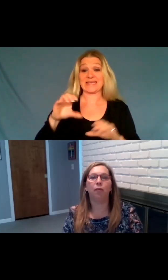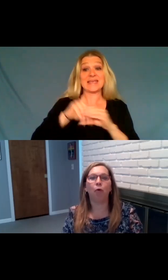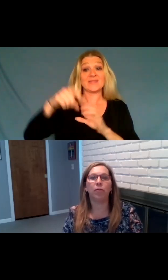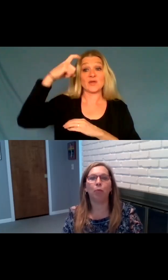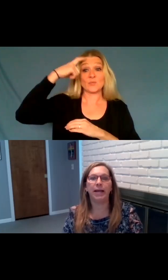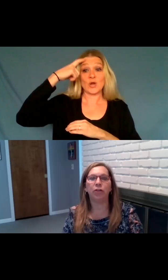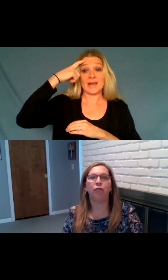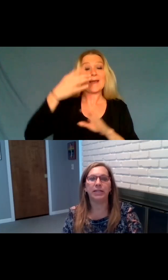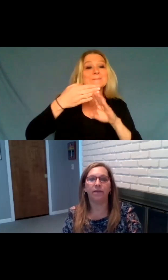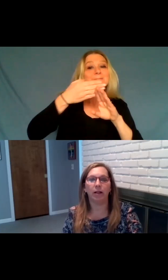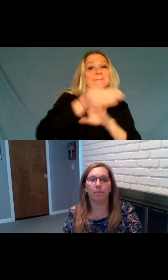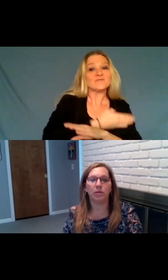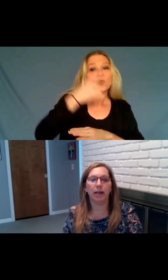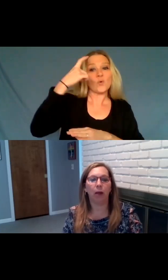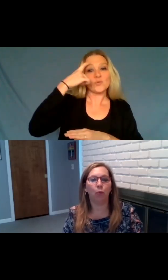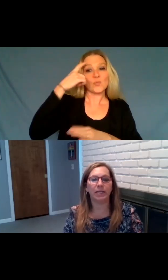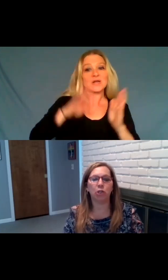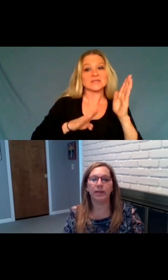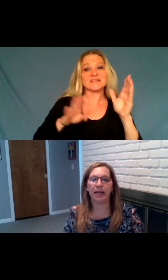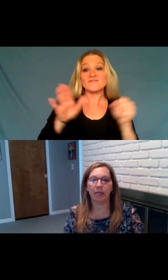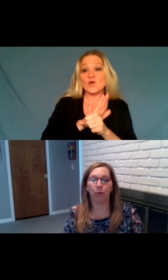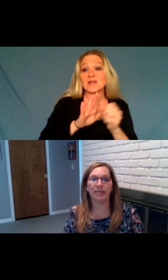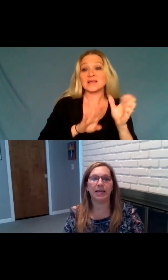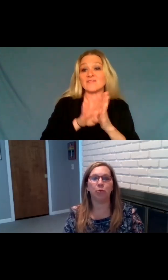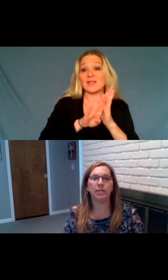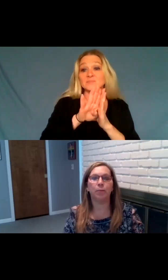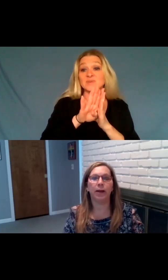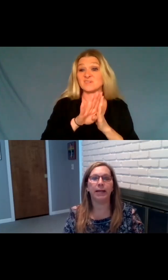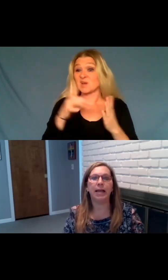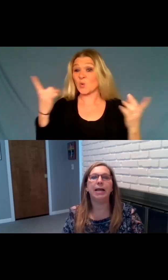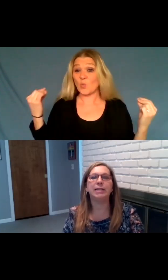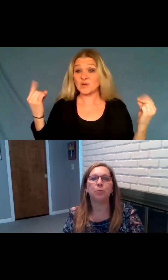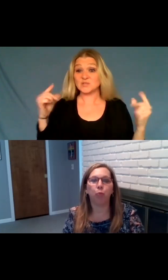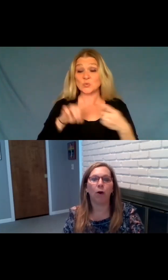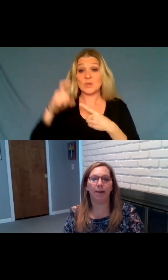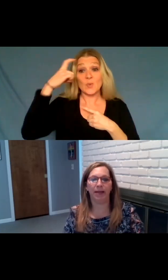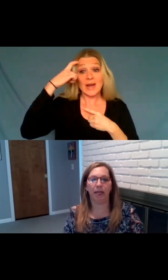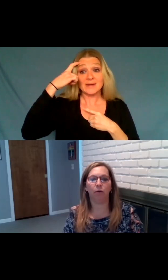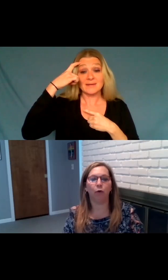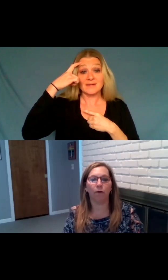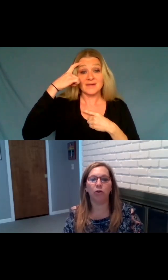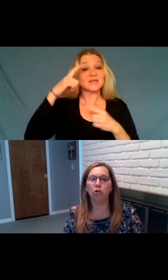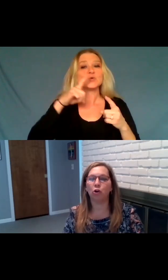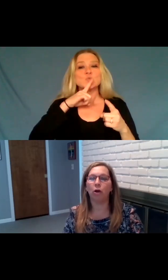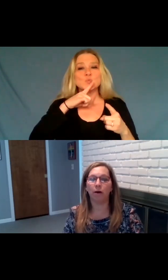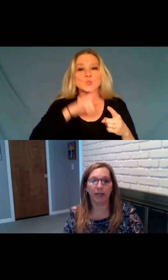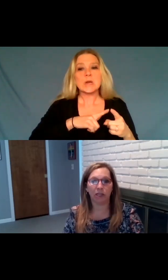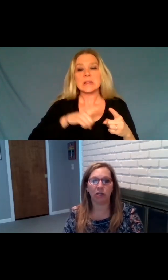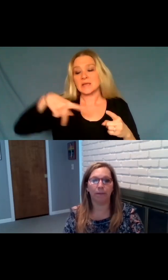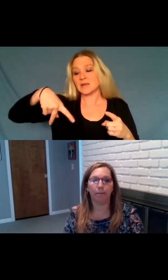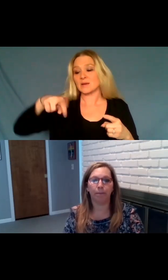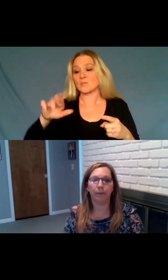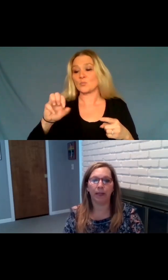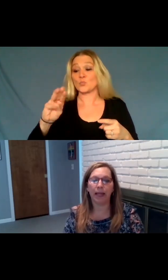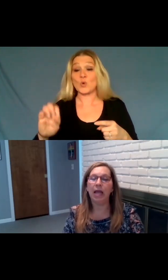brain before the brain is fully developed. And what is that doing to the brain? It's priming it for a future of